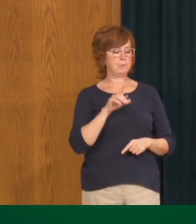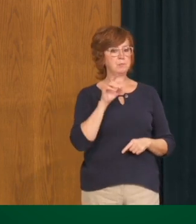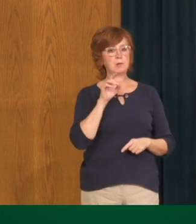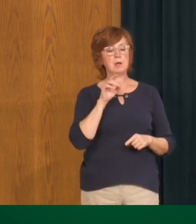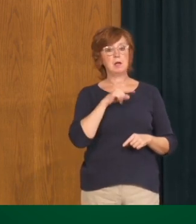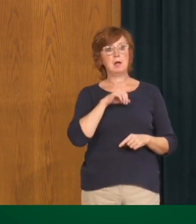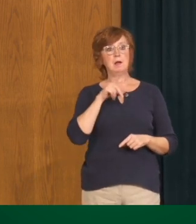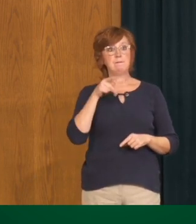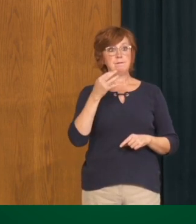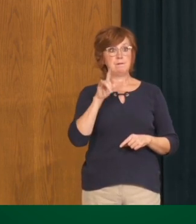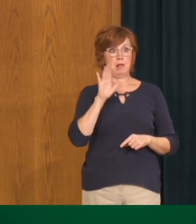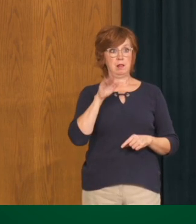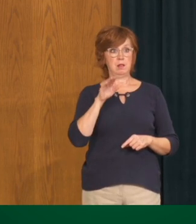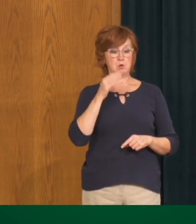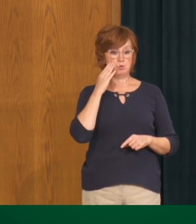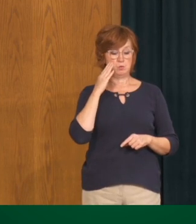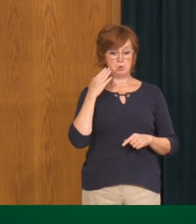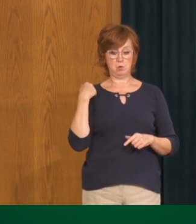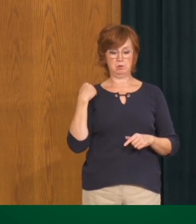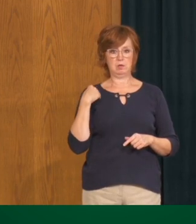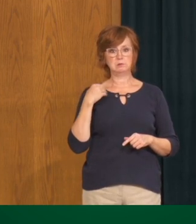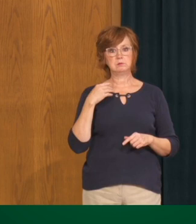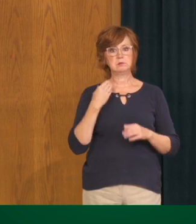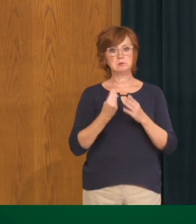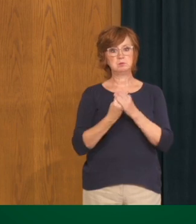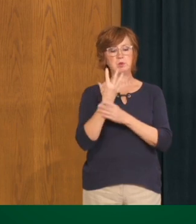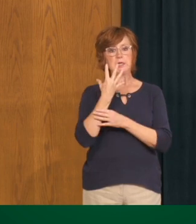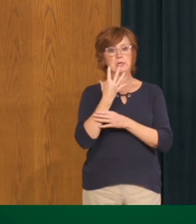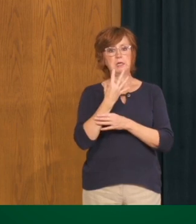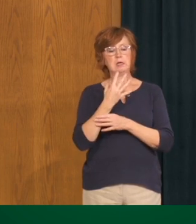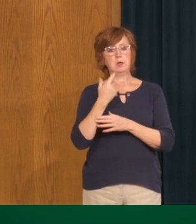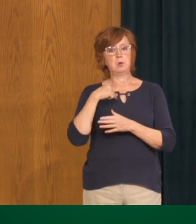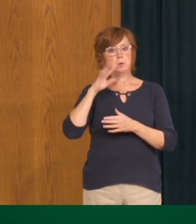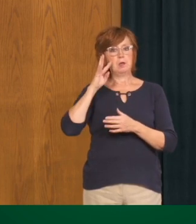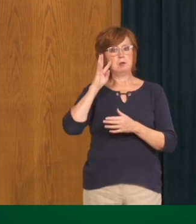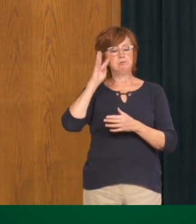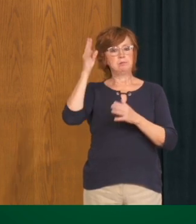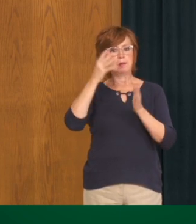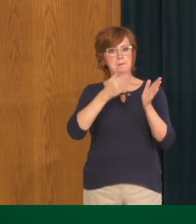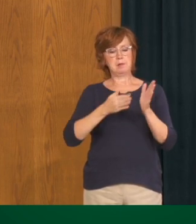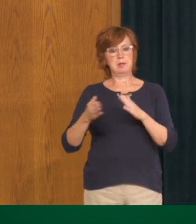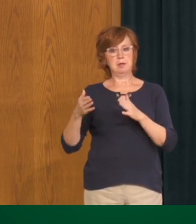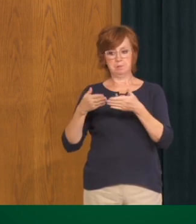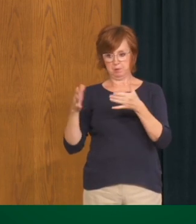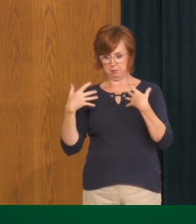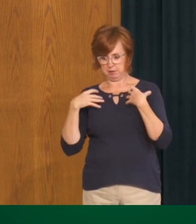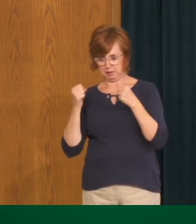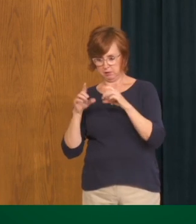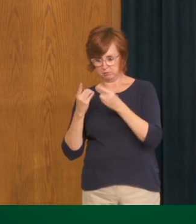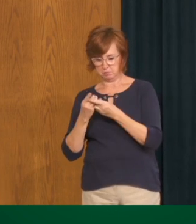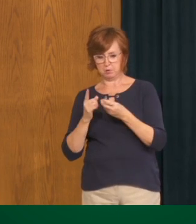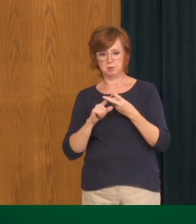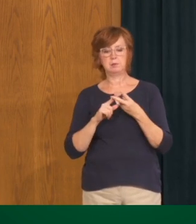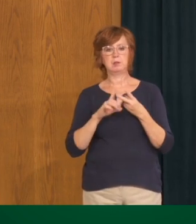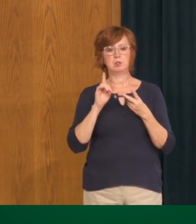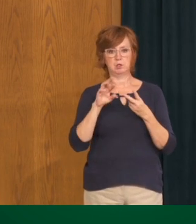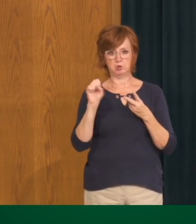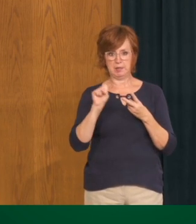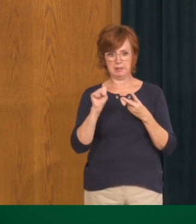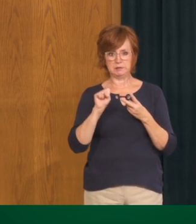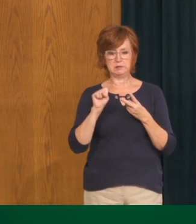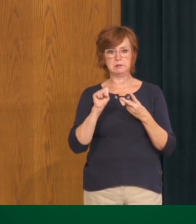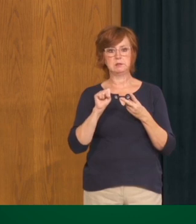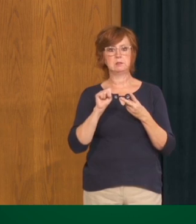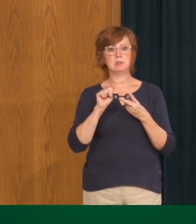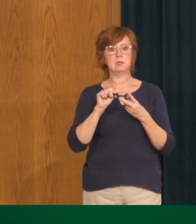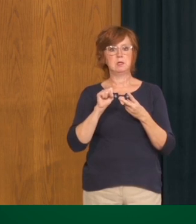Phil, when those guidelines were first developed, they were certainly developed in consultation with public health and with the chief medical health officer.